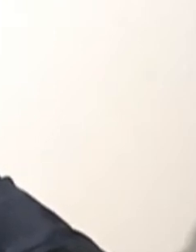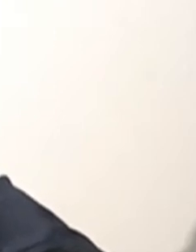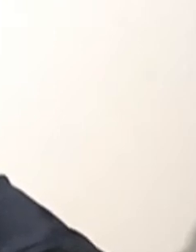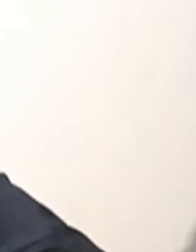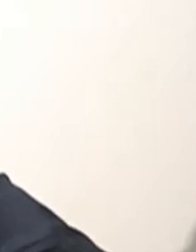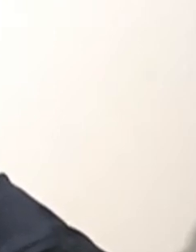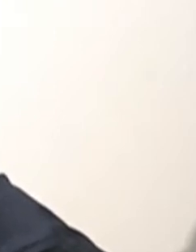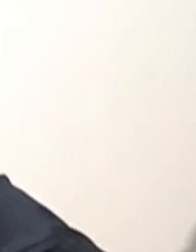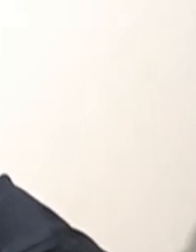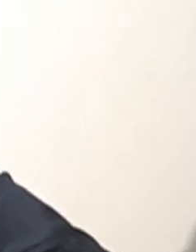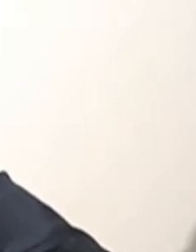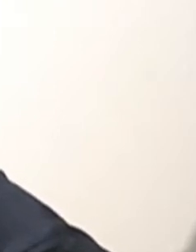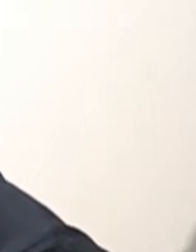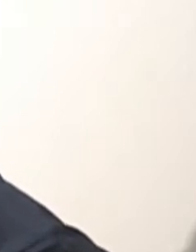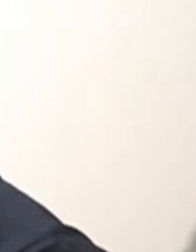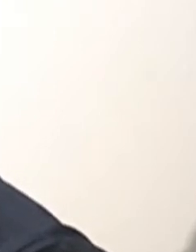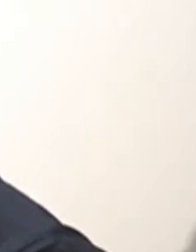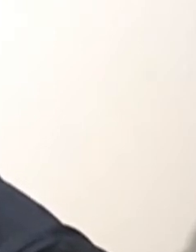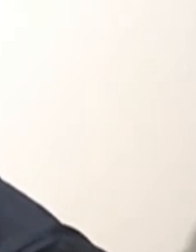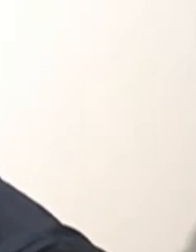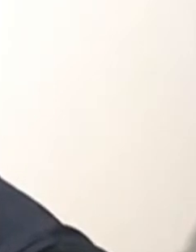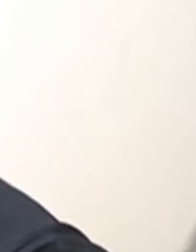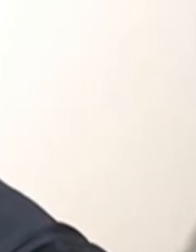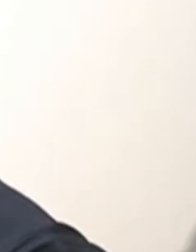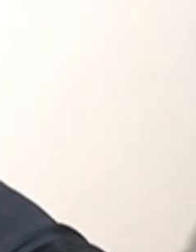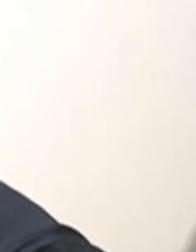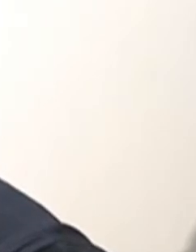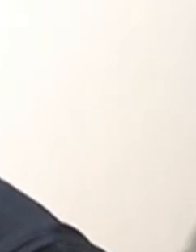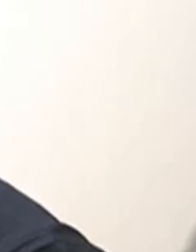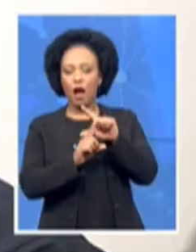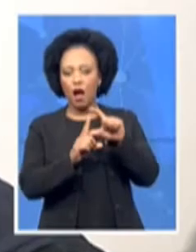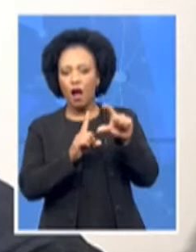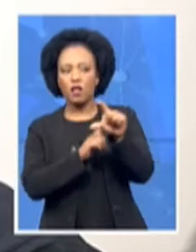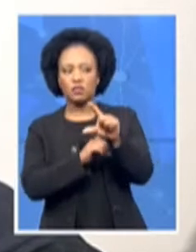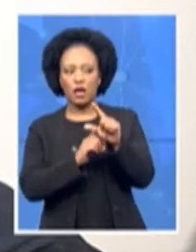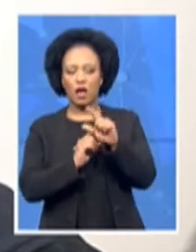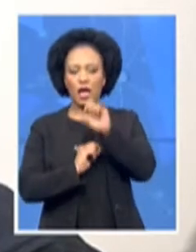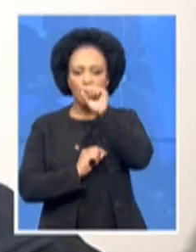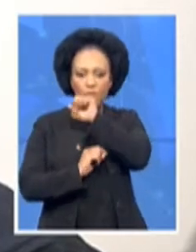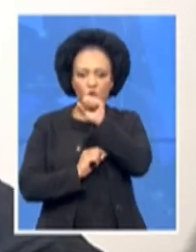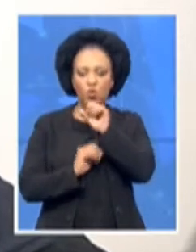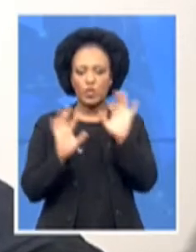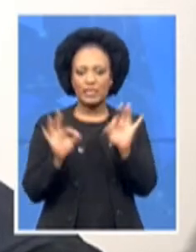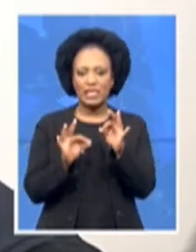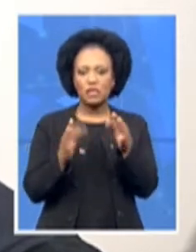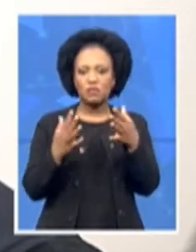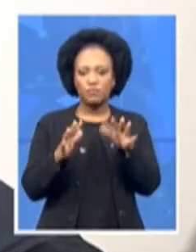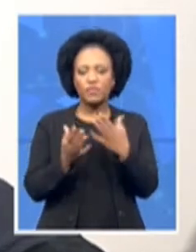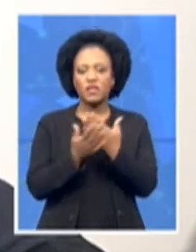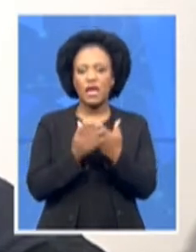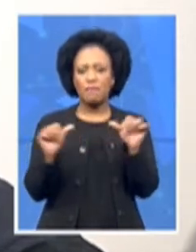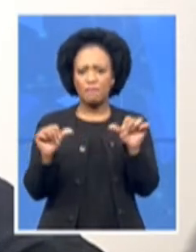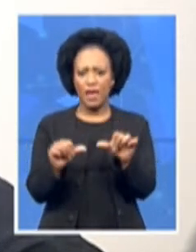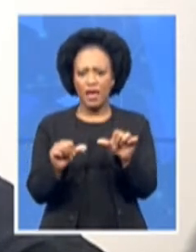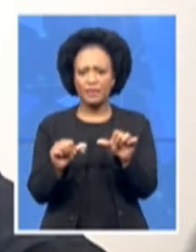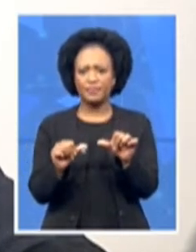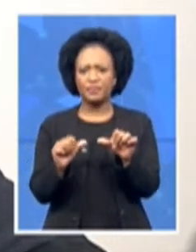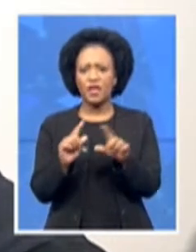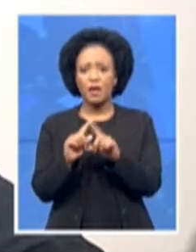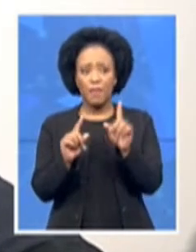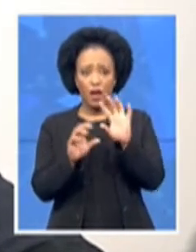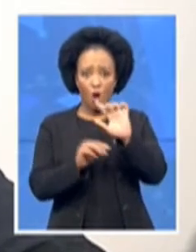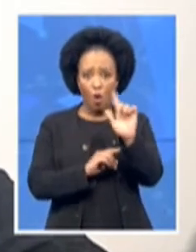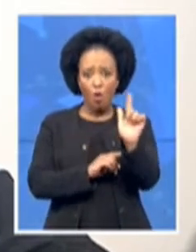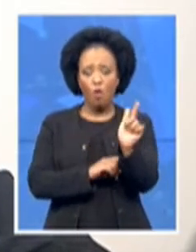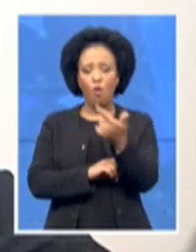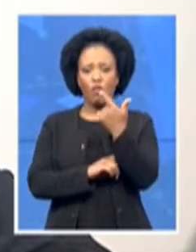sports and the culture, the music, festivals. I mean, all this can actually, you know, they're not only good